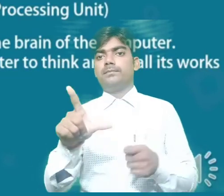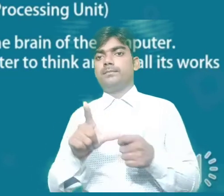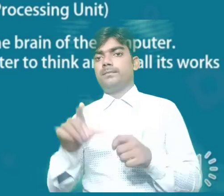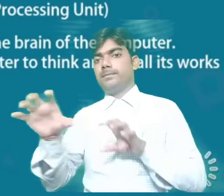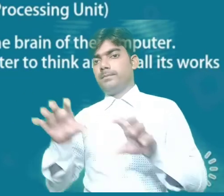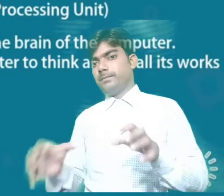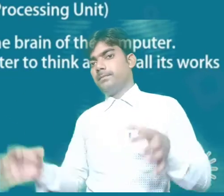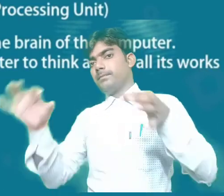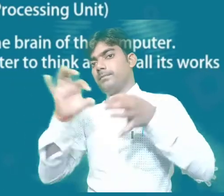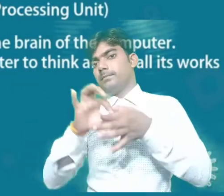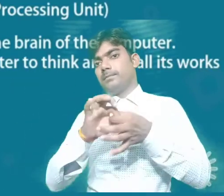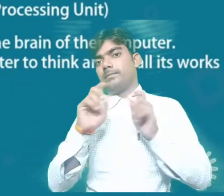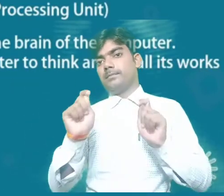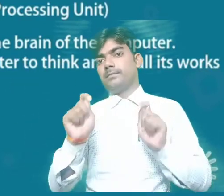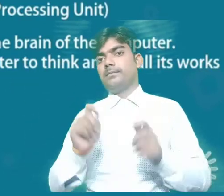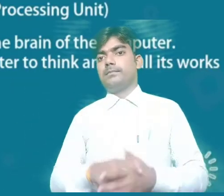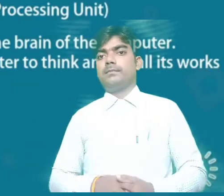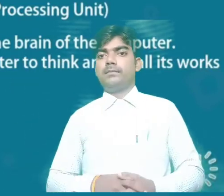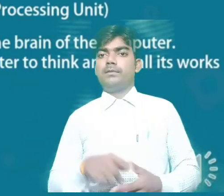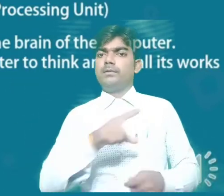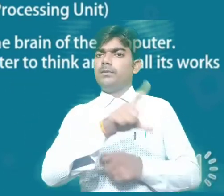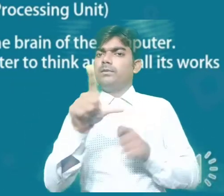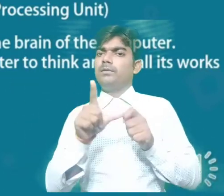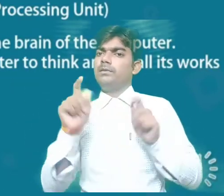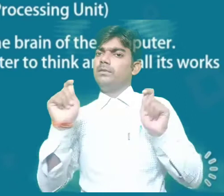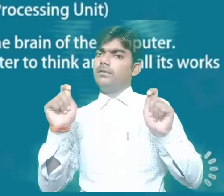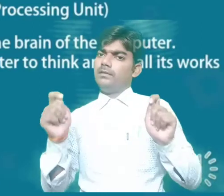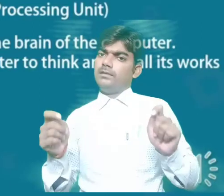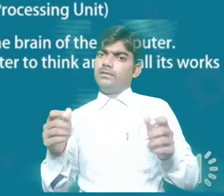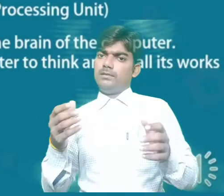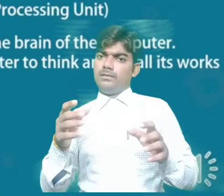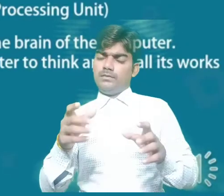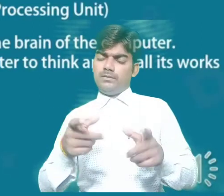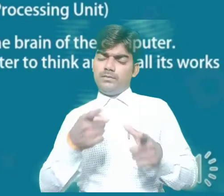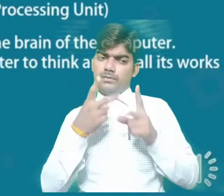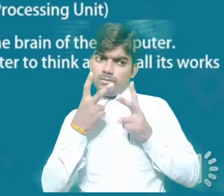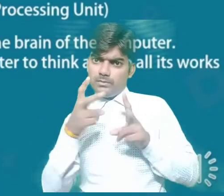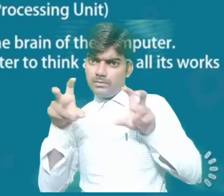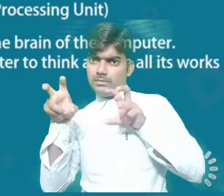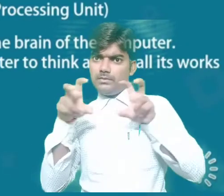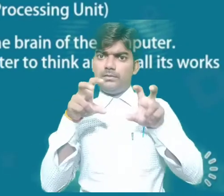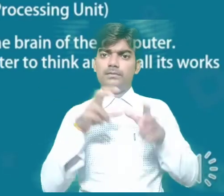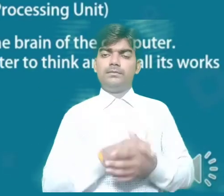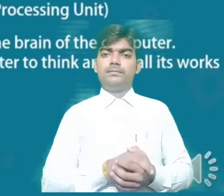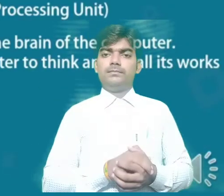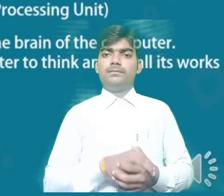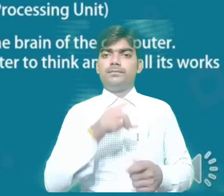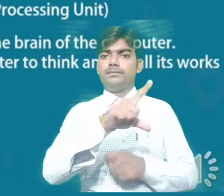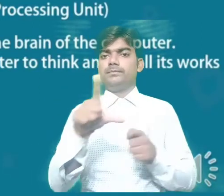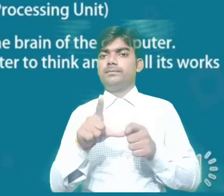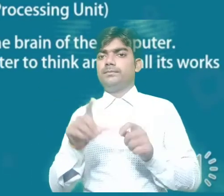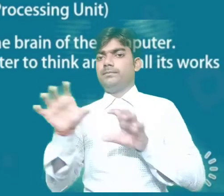and makes them work together. Similarly, the computer controls all the other parts of the computer and makes them work together.